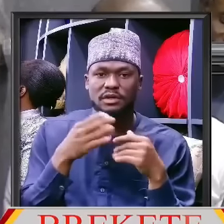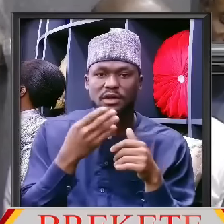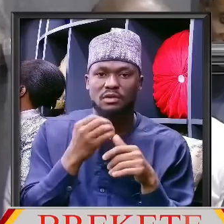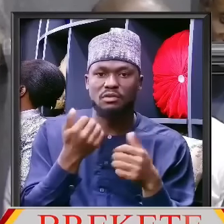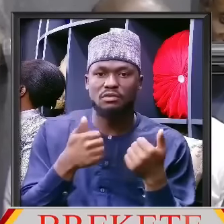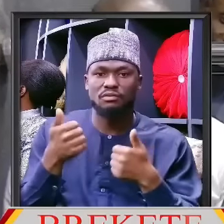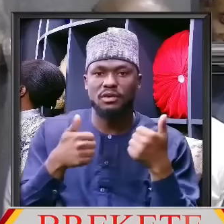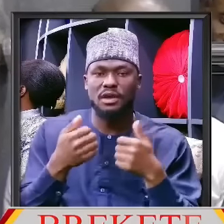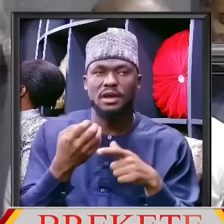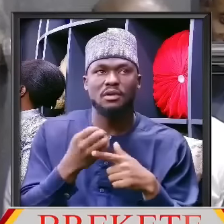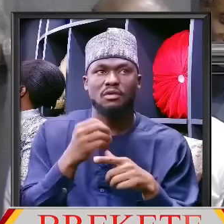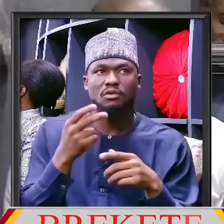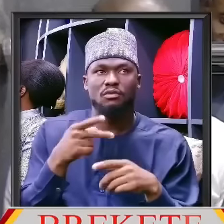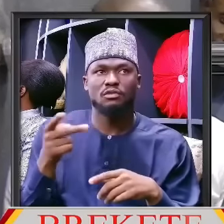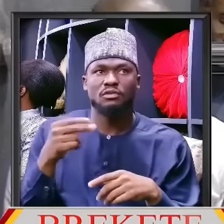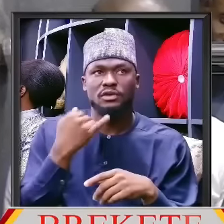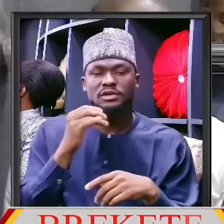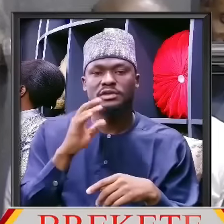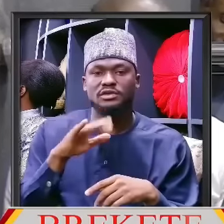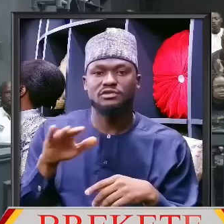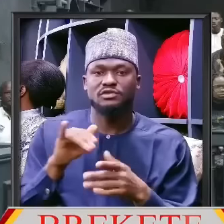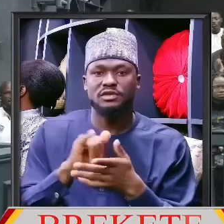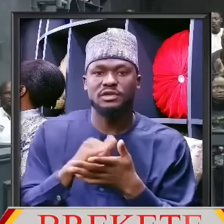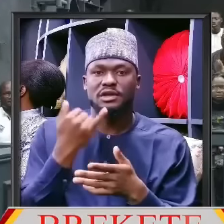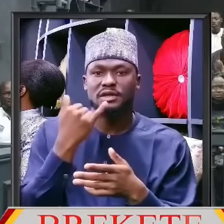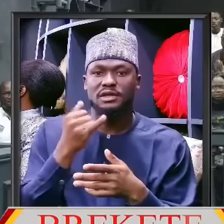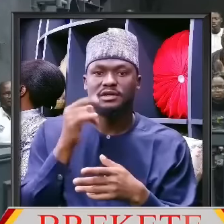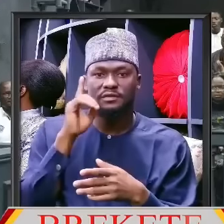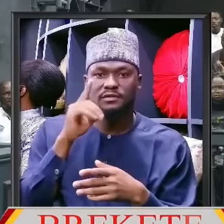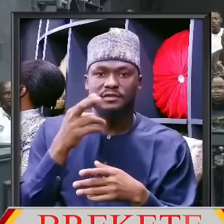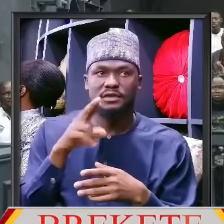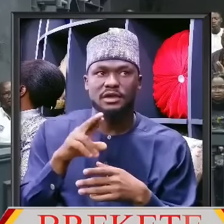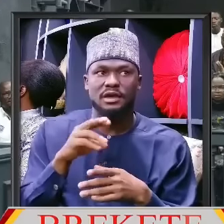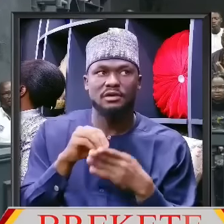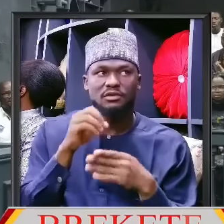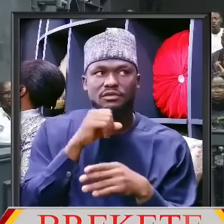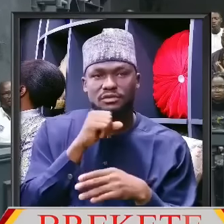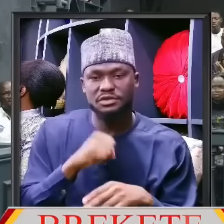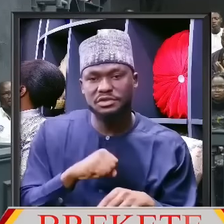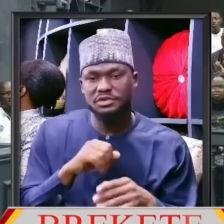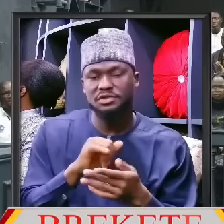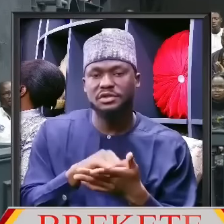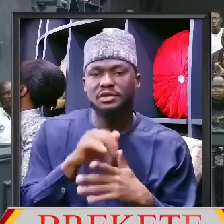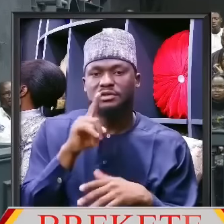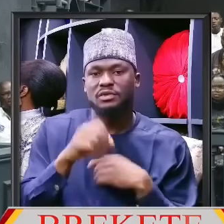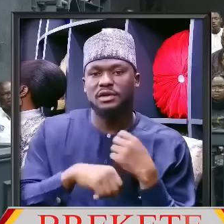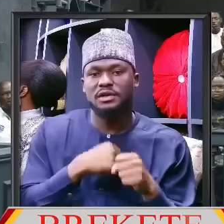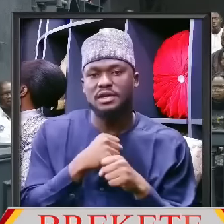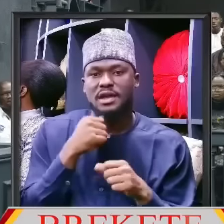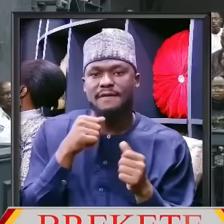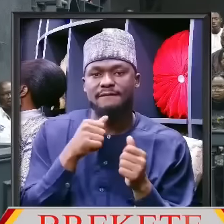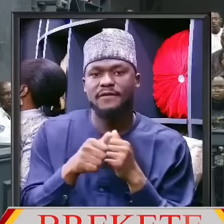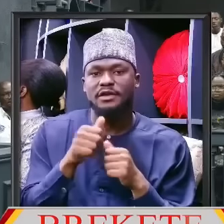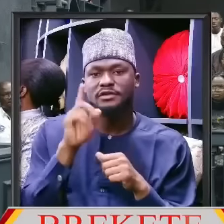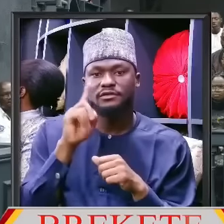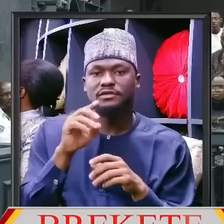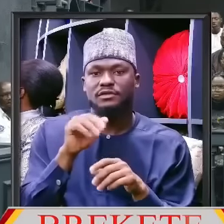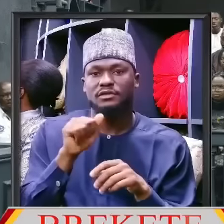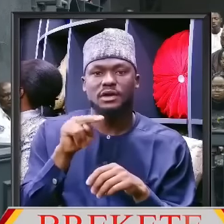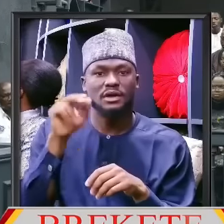or property then they talk about. Now, children, where they for their formation age, we be say 1 year pass. For